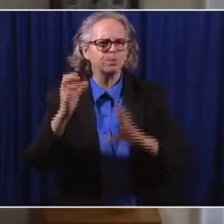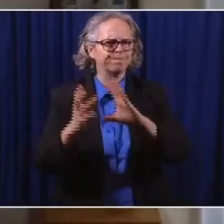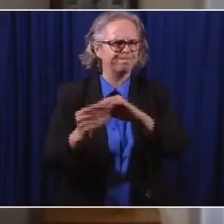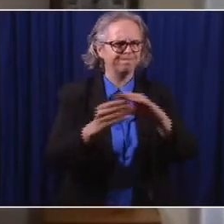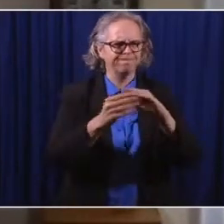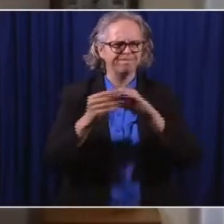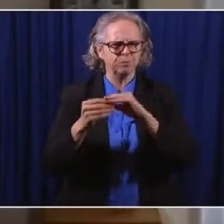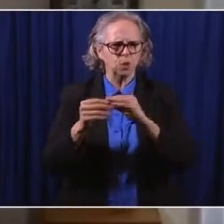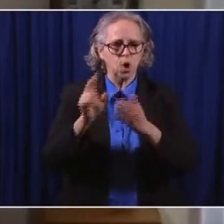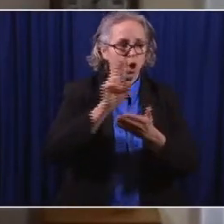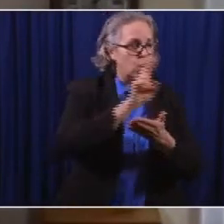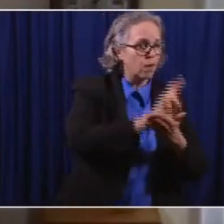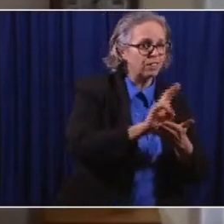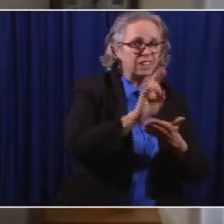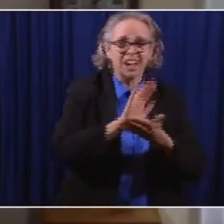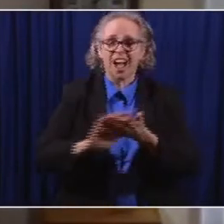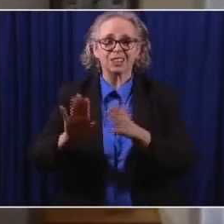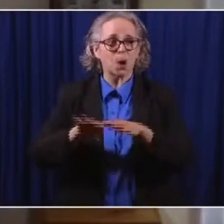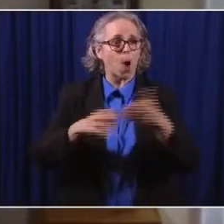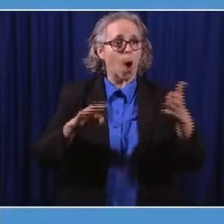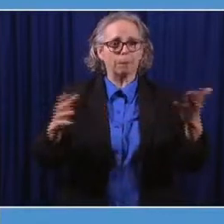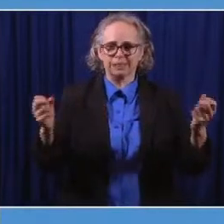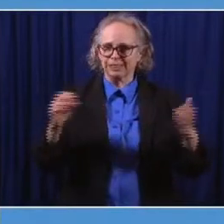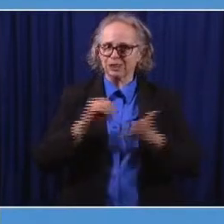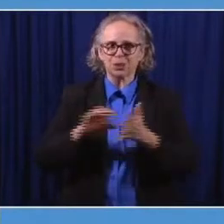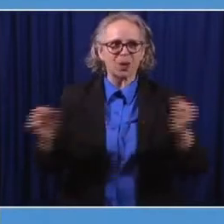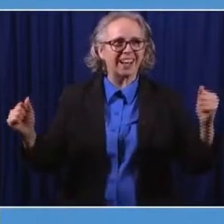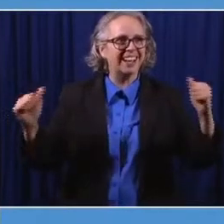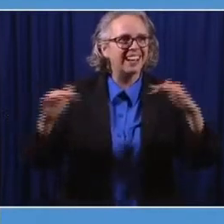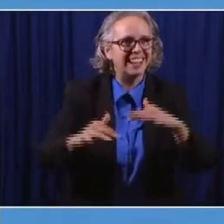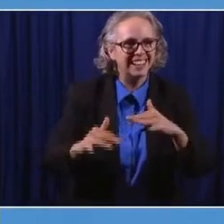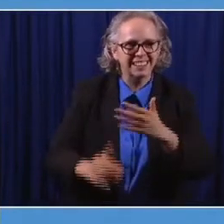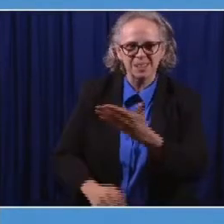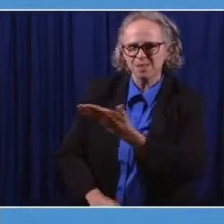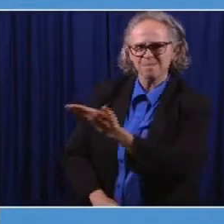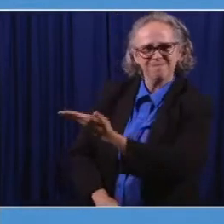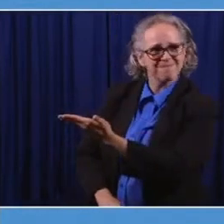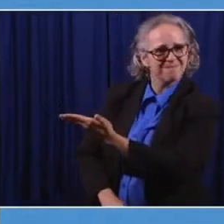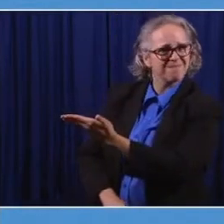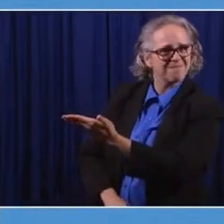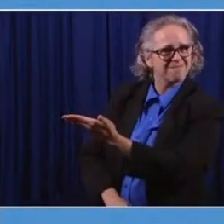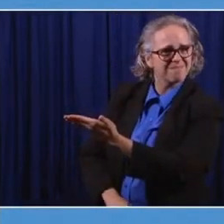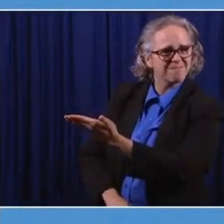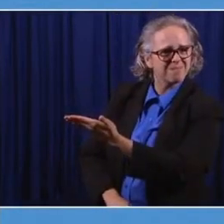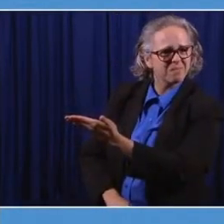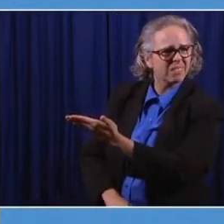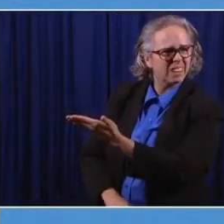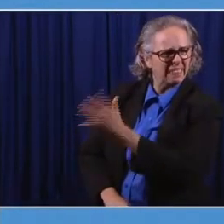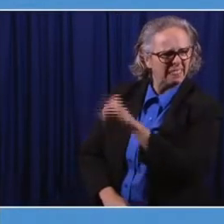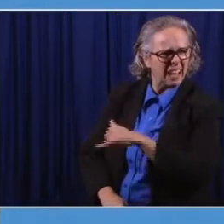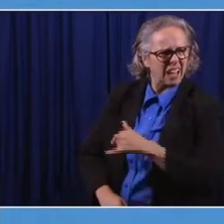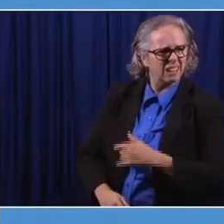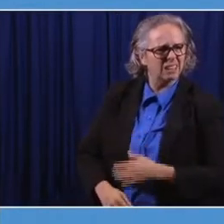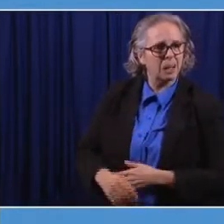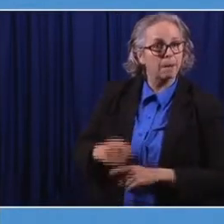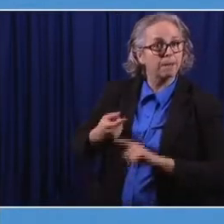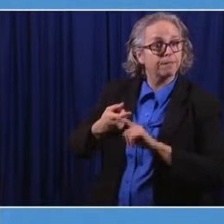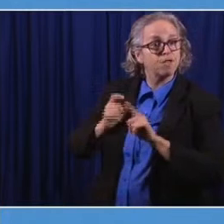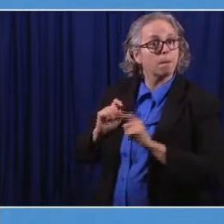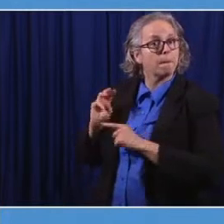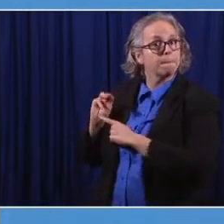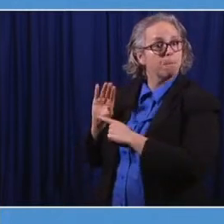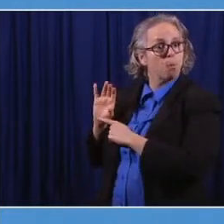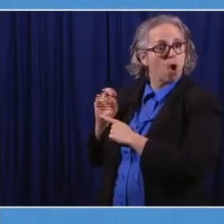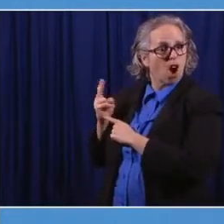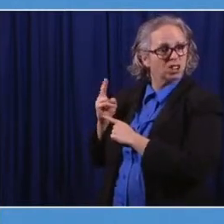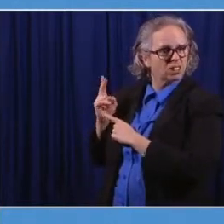in. This chart shows the weekly data from March through the end of August, and